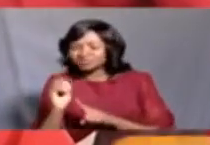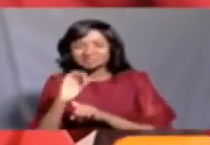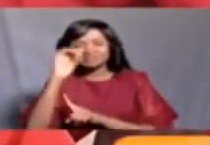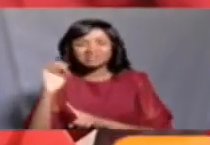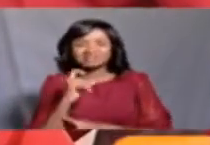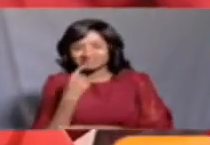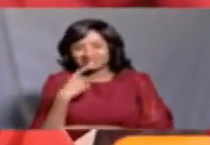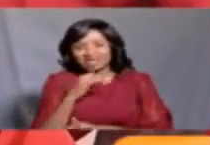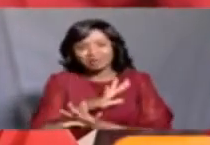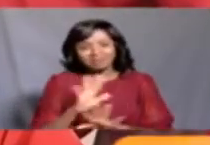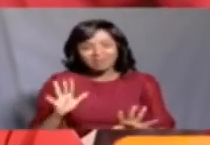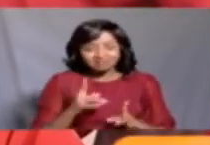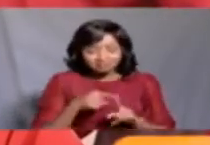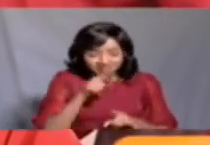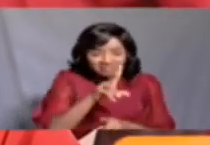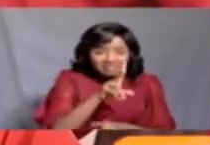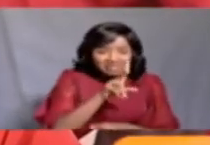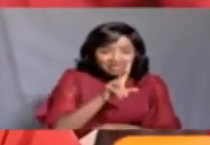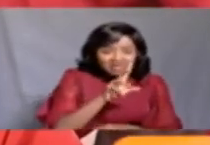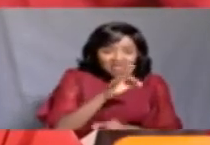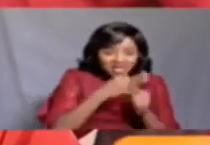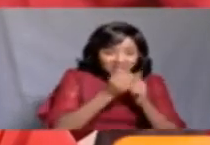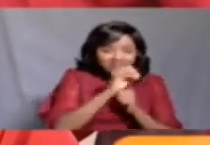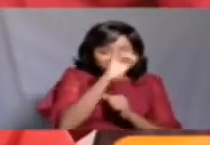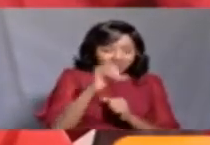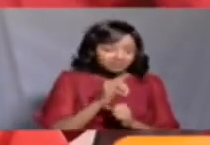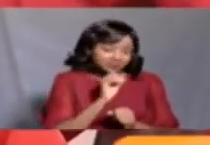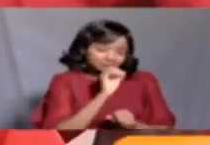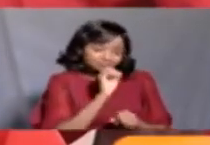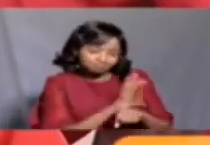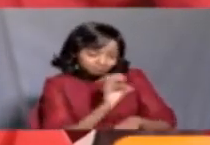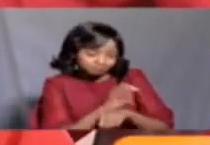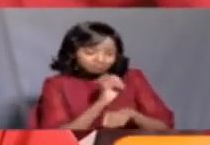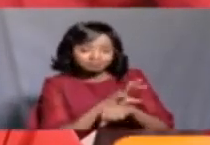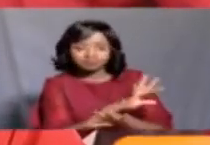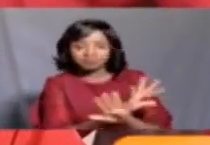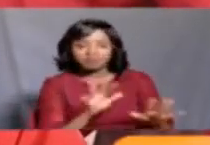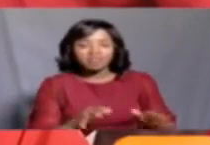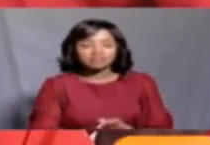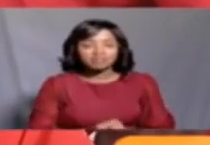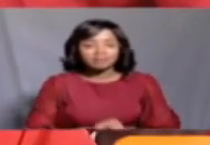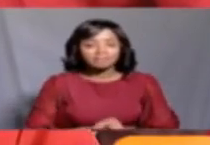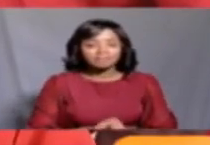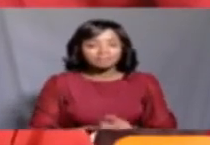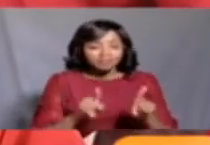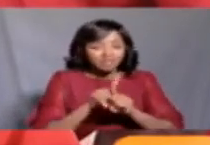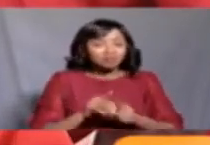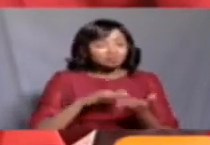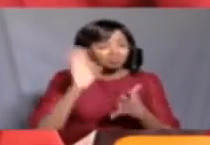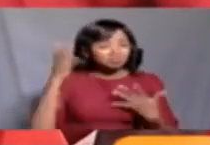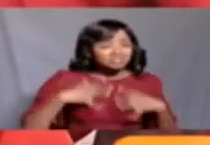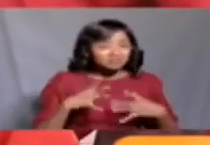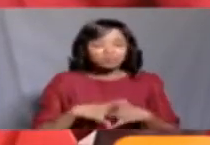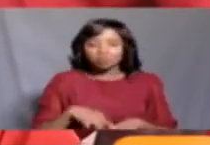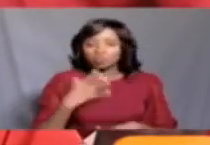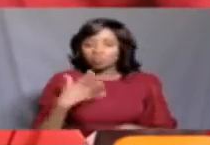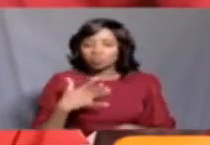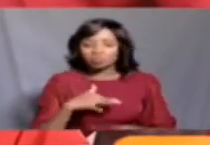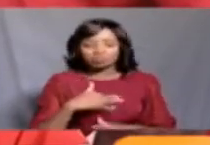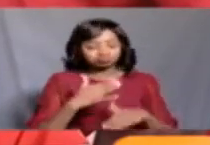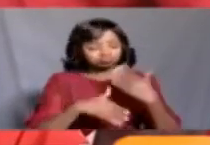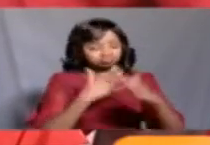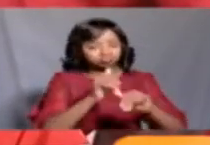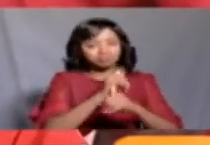and in most cases the treatment works. And in most cases people do get well. And